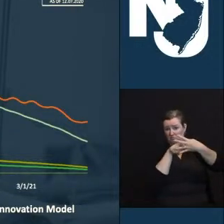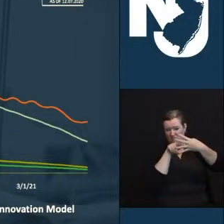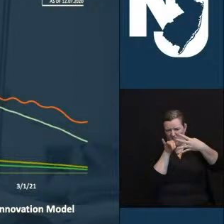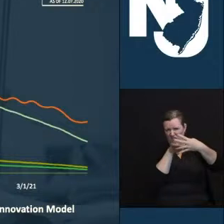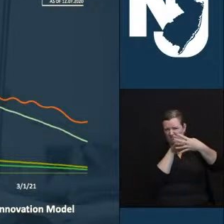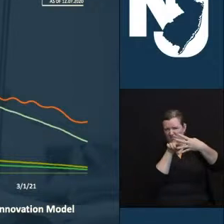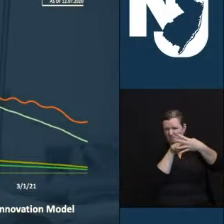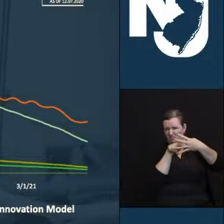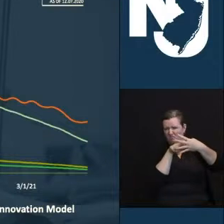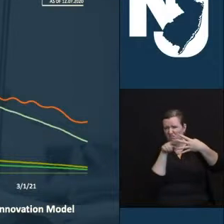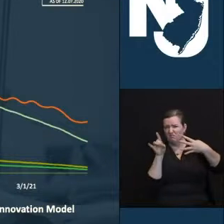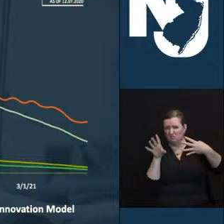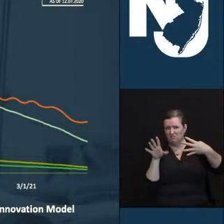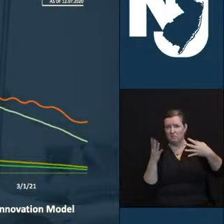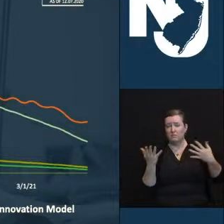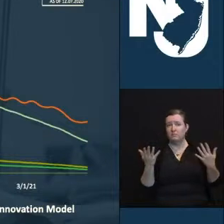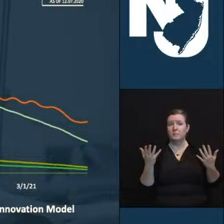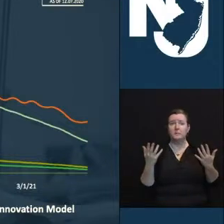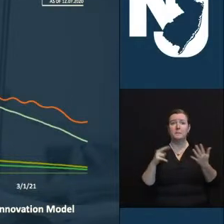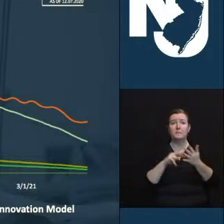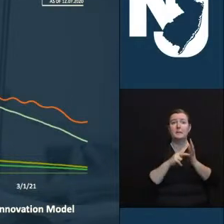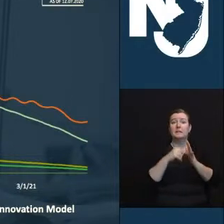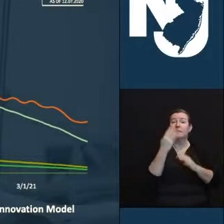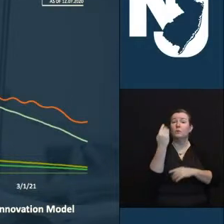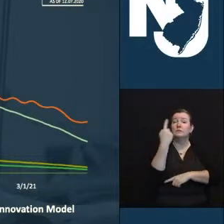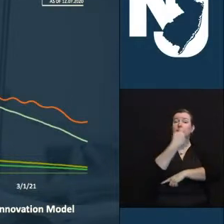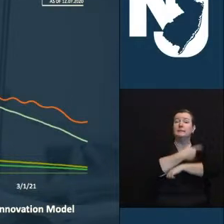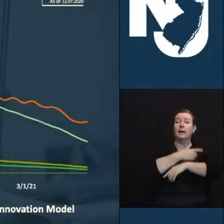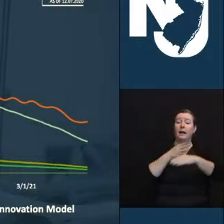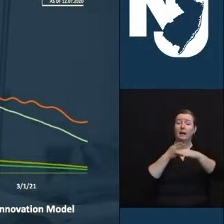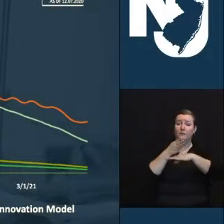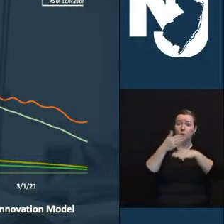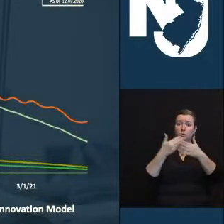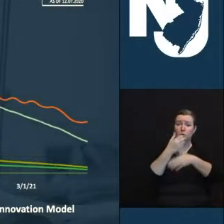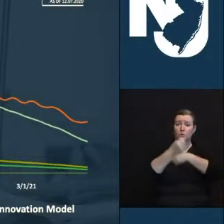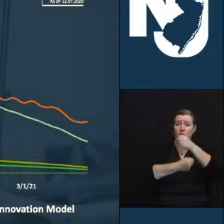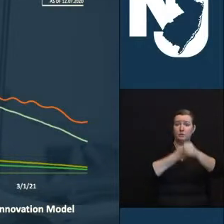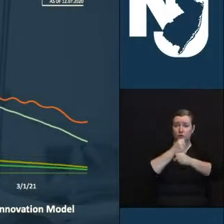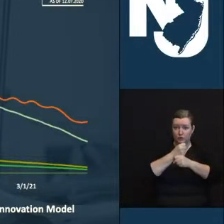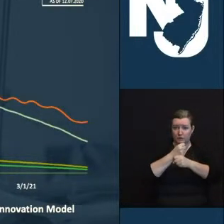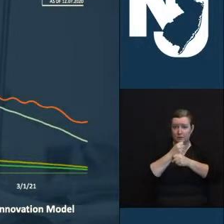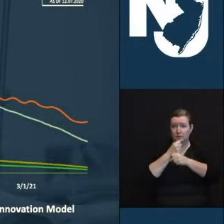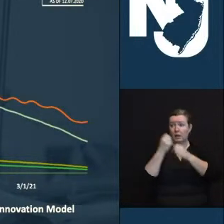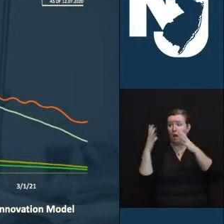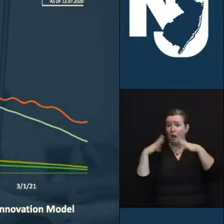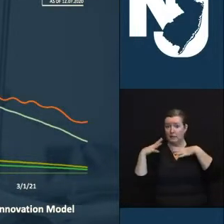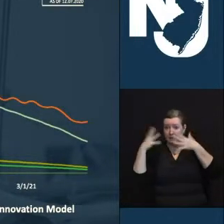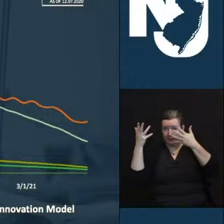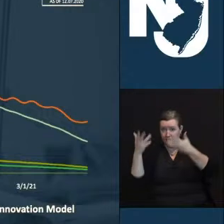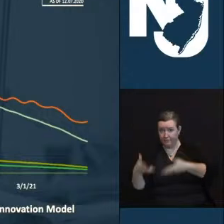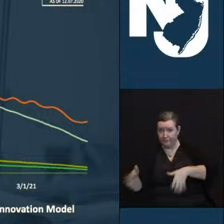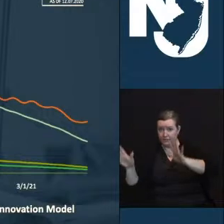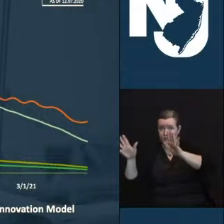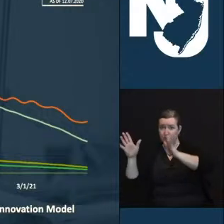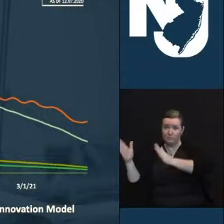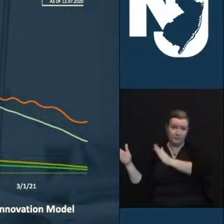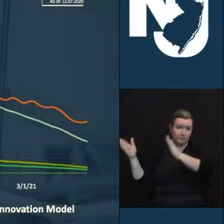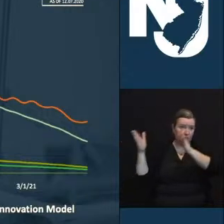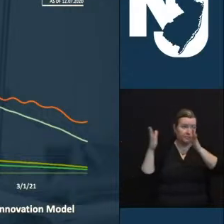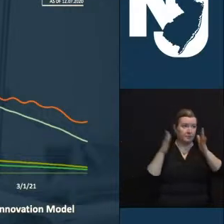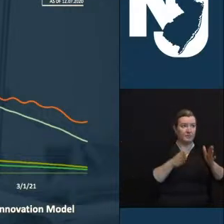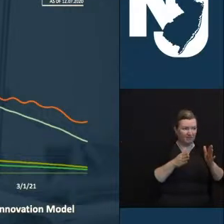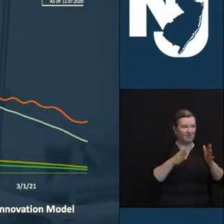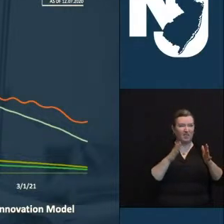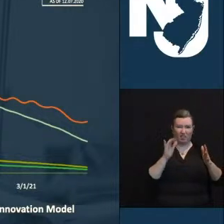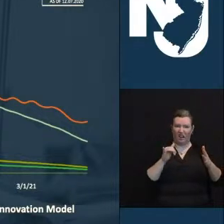day after New Year's Eve. And the Office of Innovation's model on the right takes us to a high of